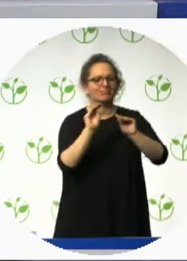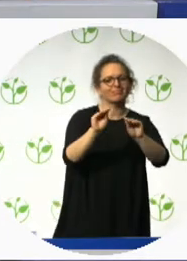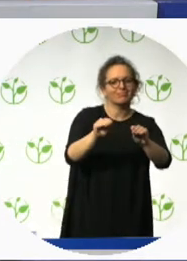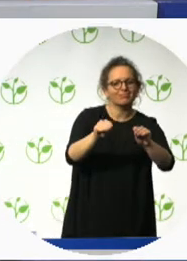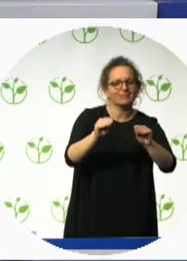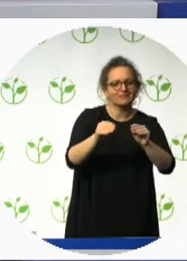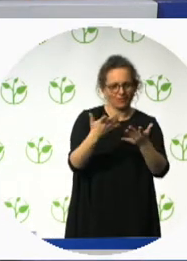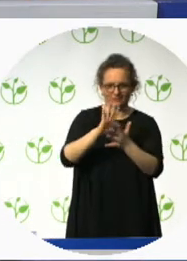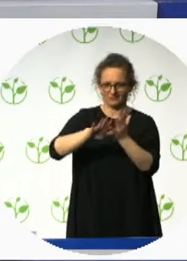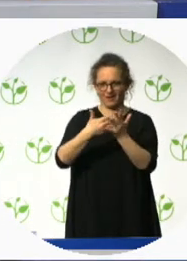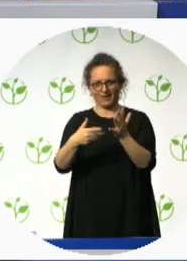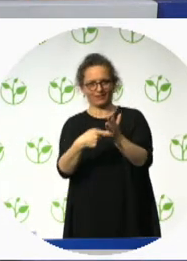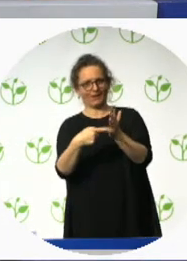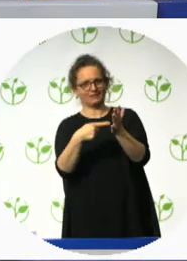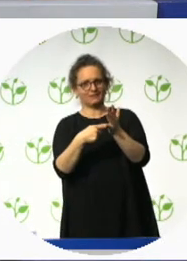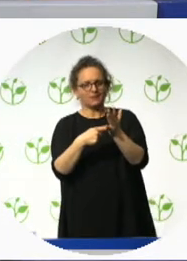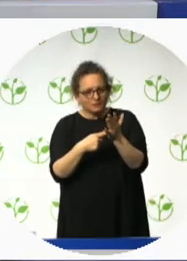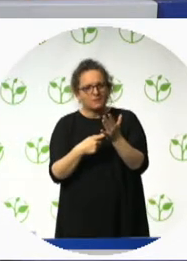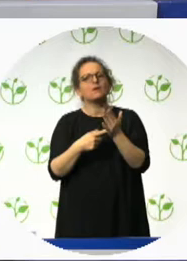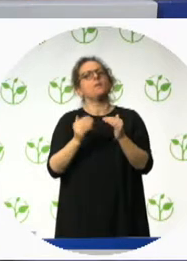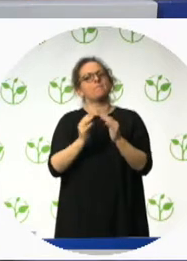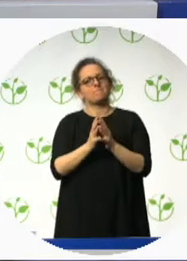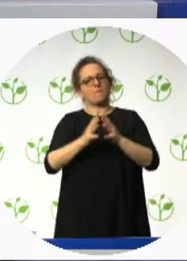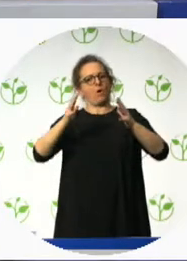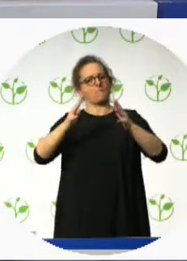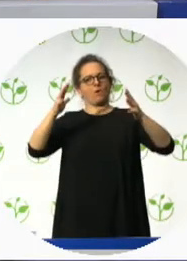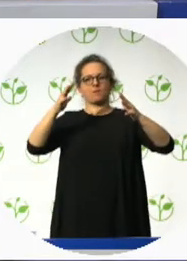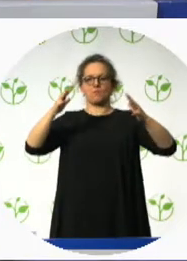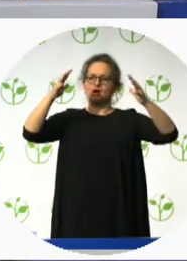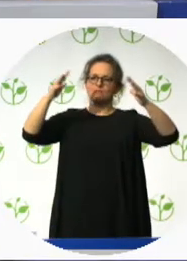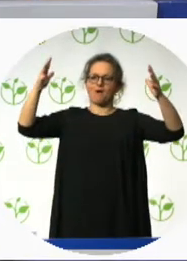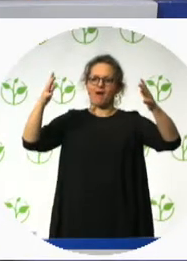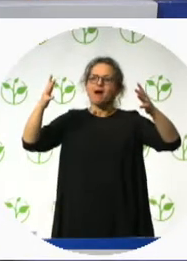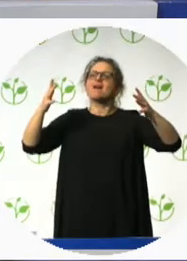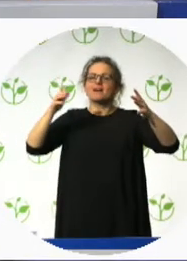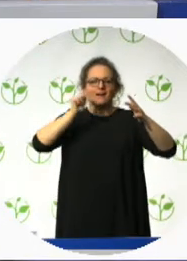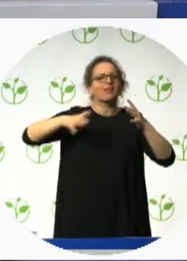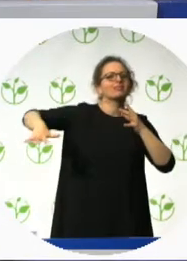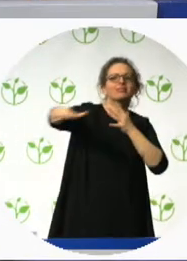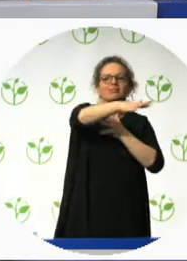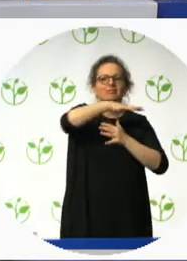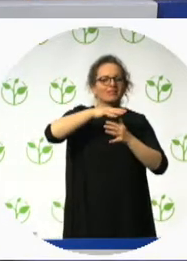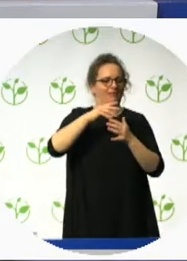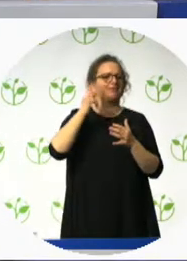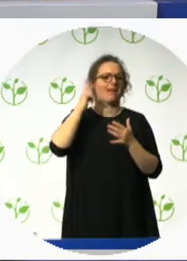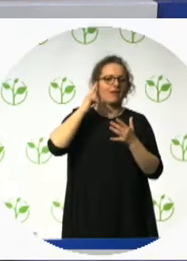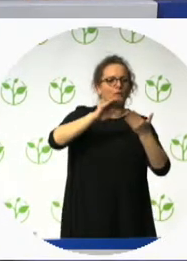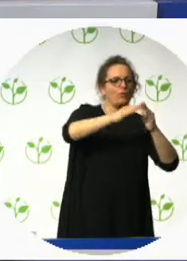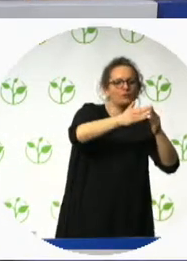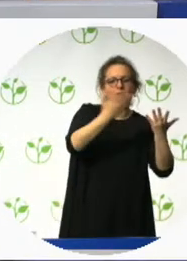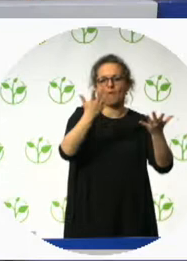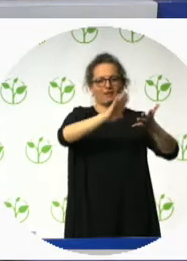And we want to bring more sign language in our society, and so we worked with this 3D